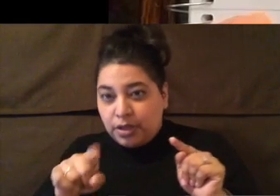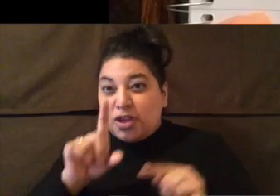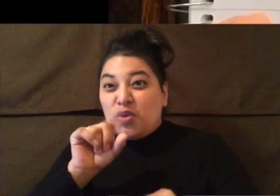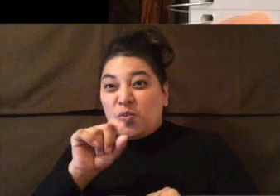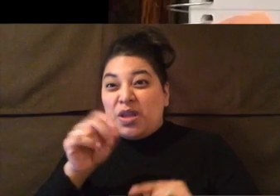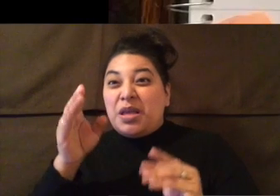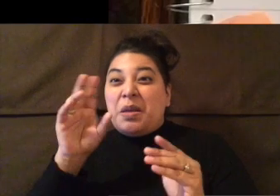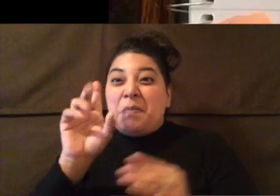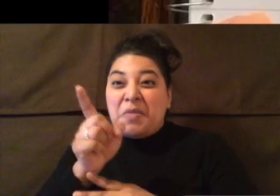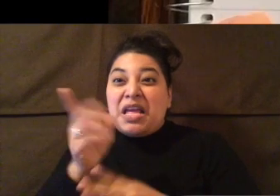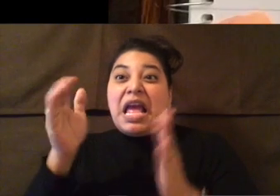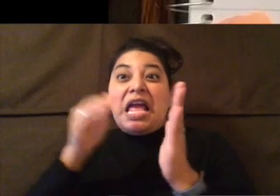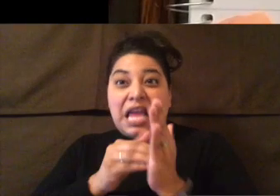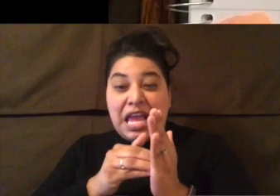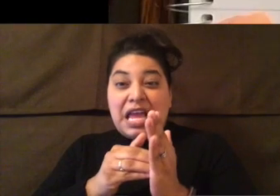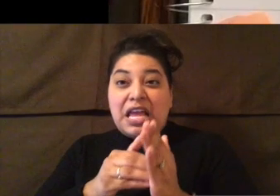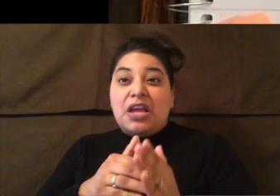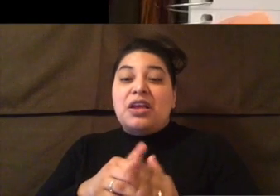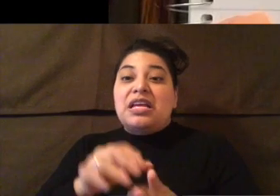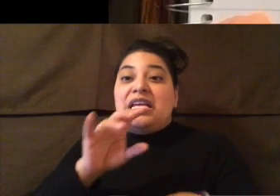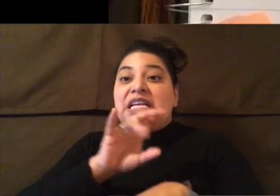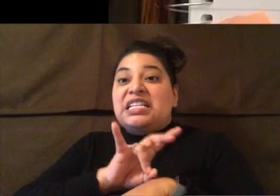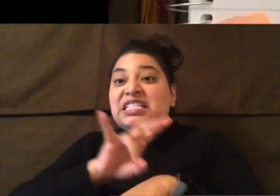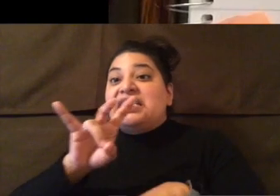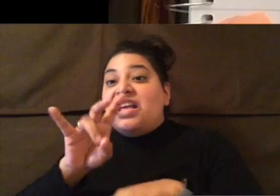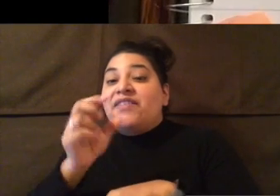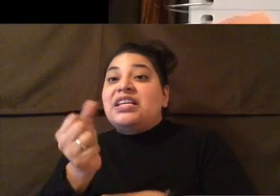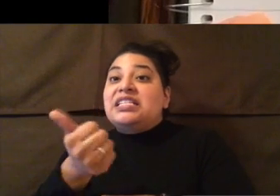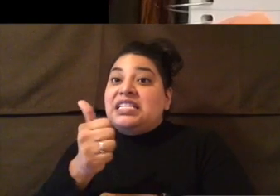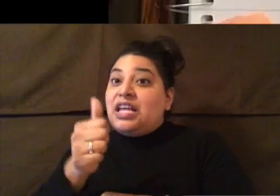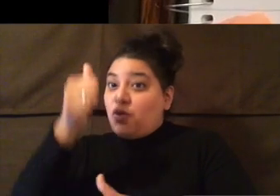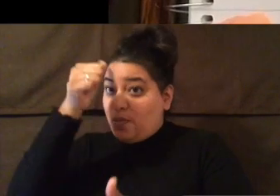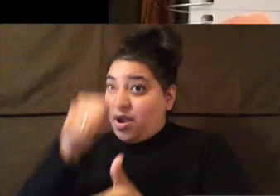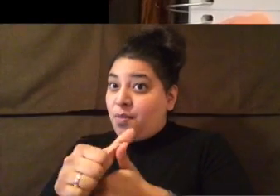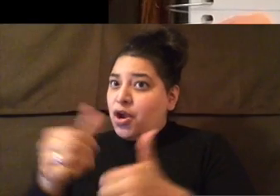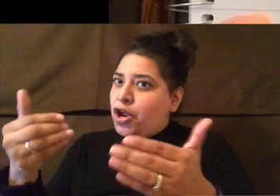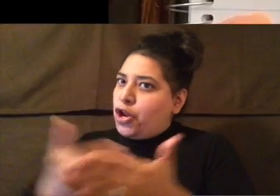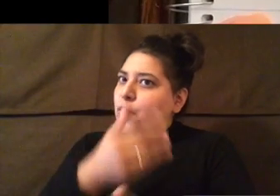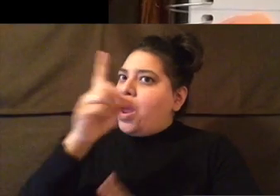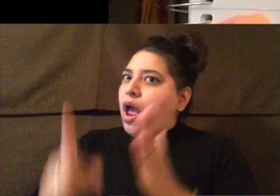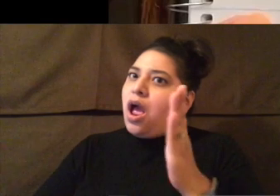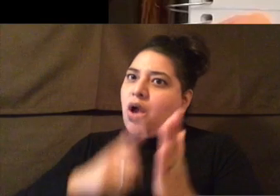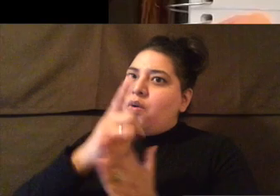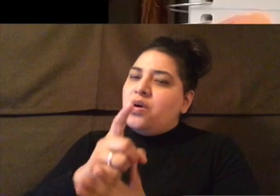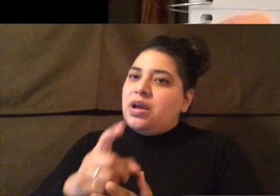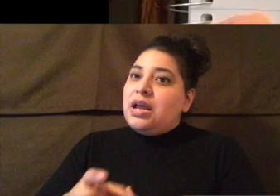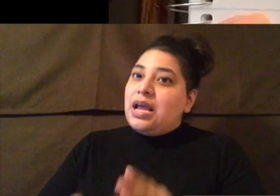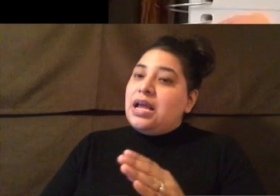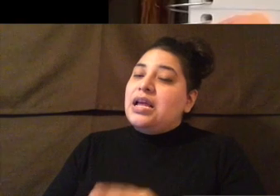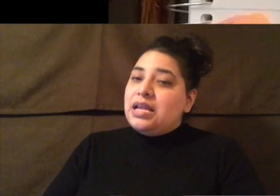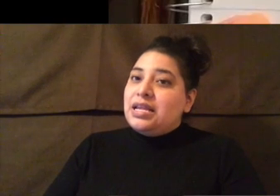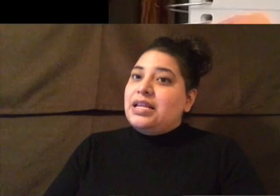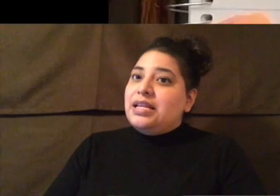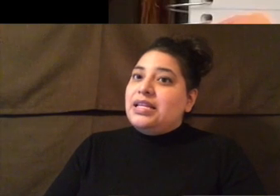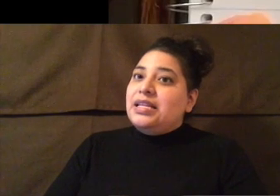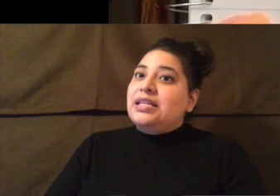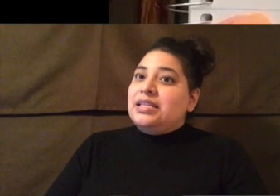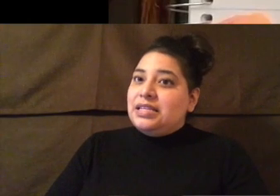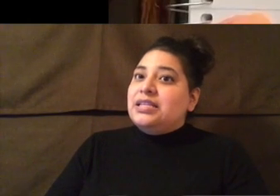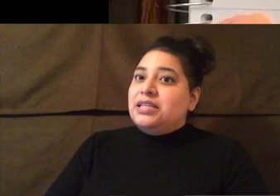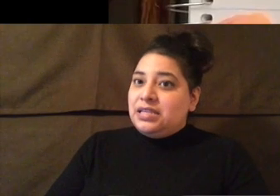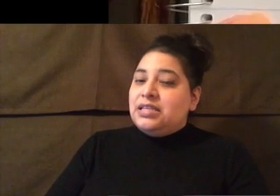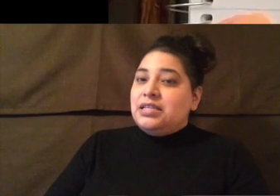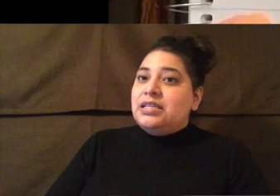minutes. That would have given you 7:10. Because remember, you hit that new hour. If I add 10 minutes to that,